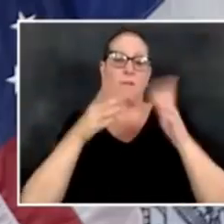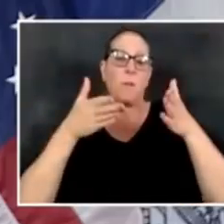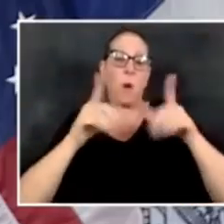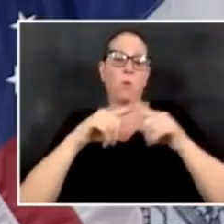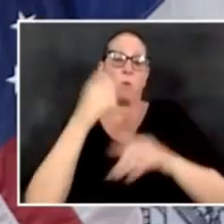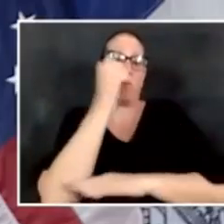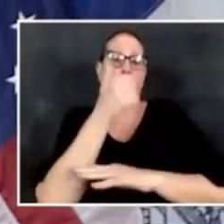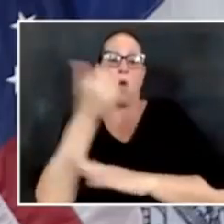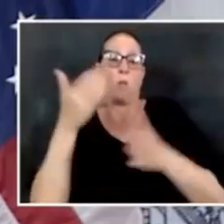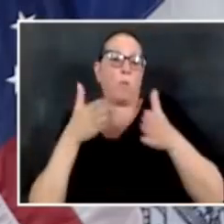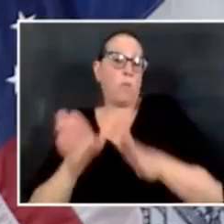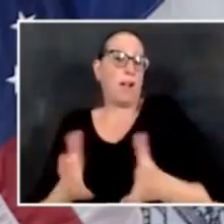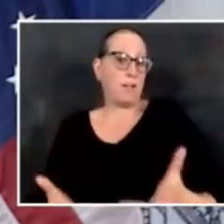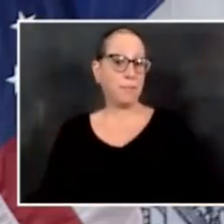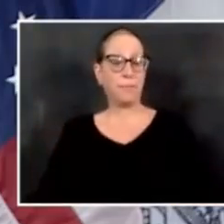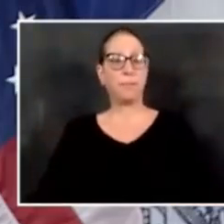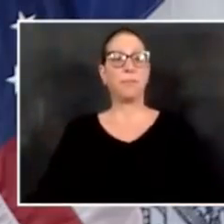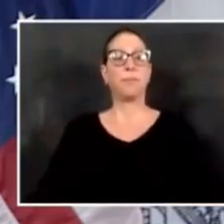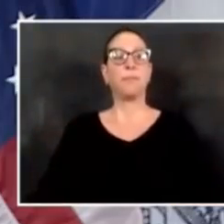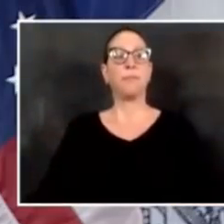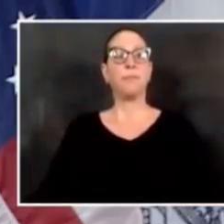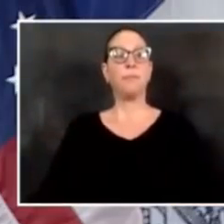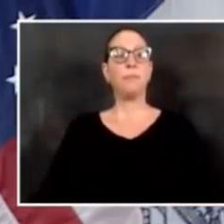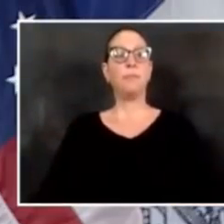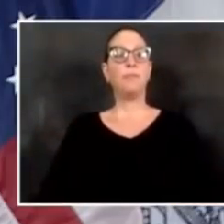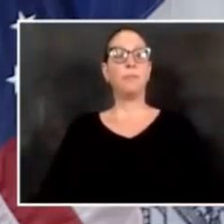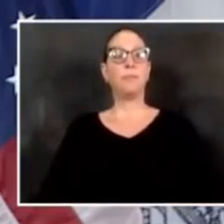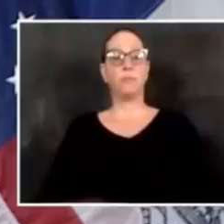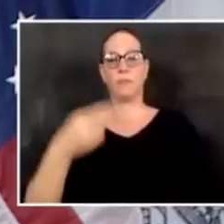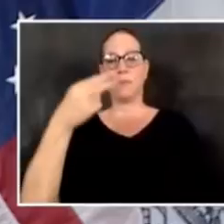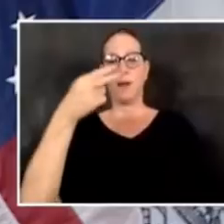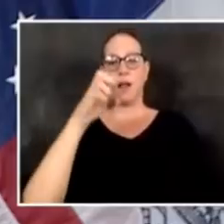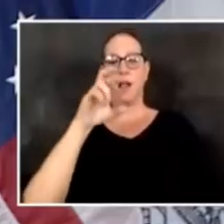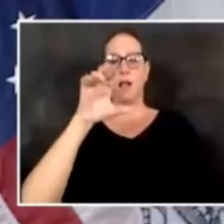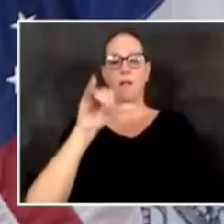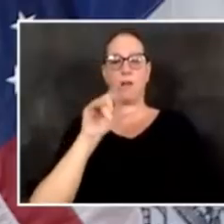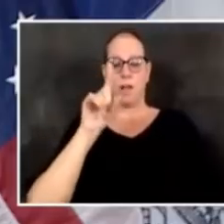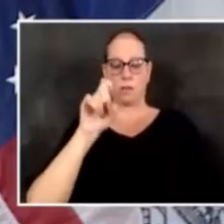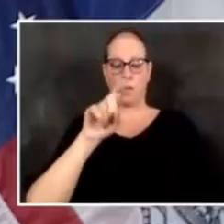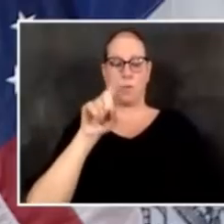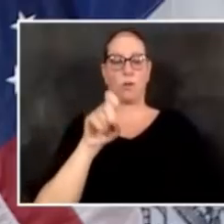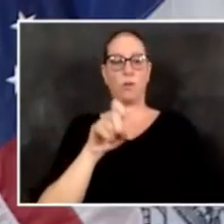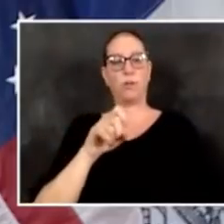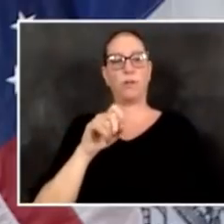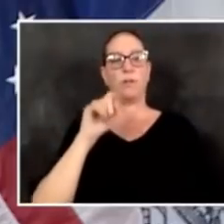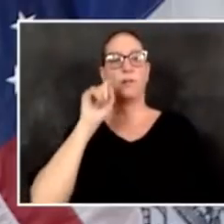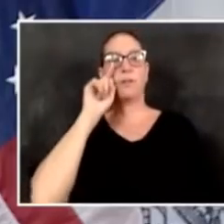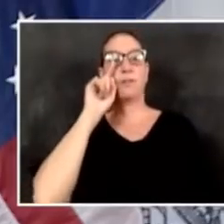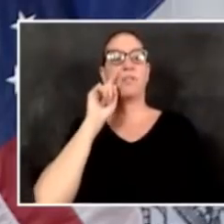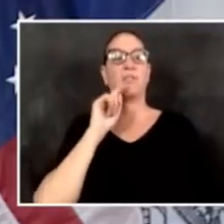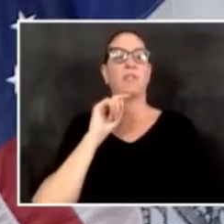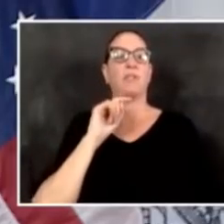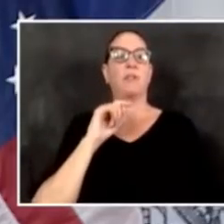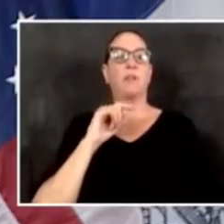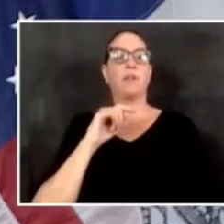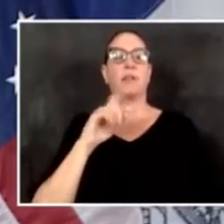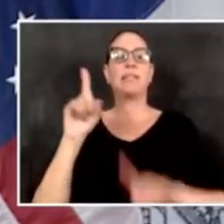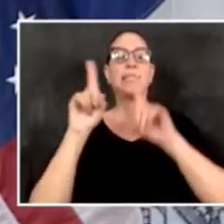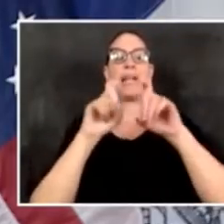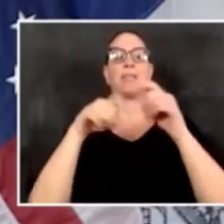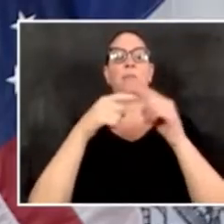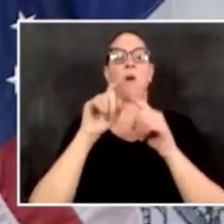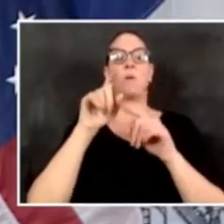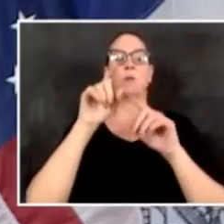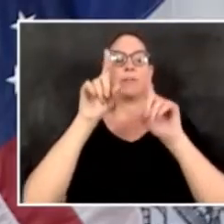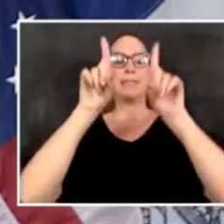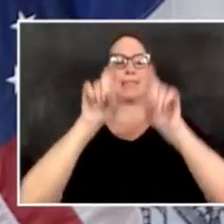my questions have to do with testing. I am curious as to how many people are being tested per